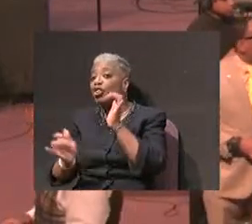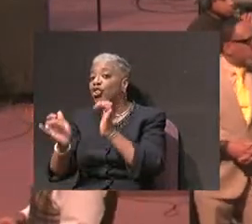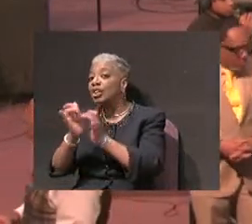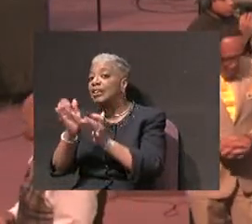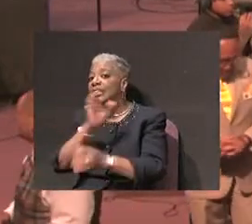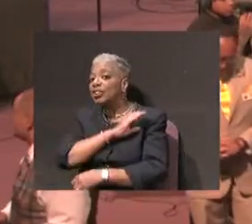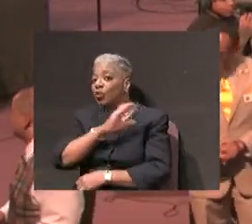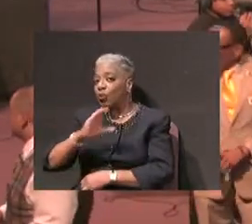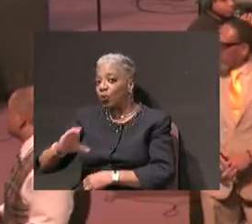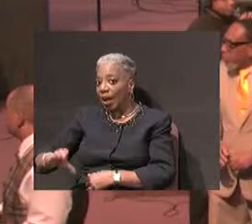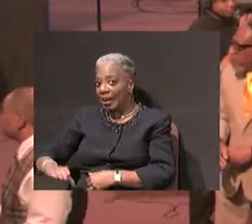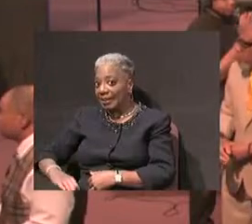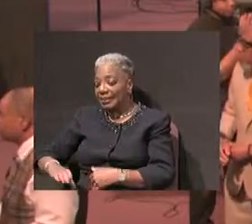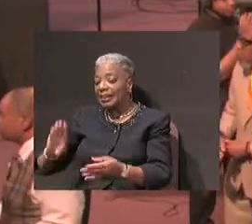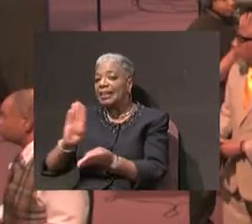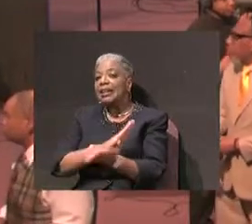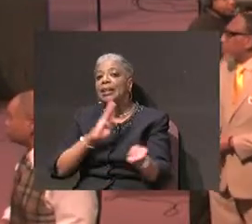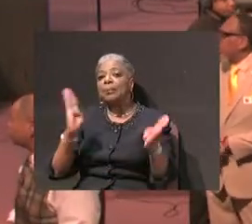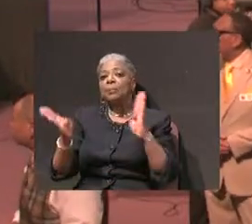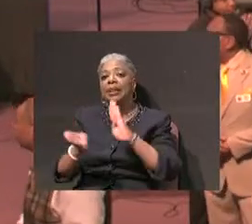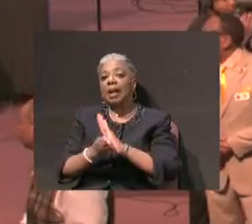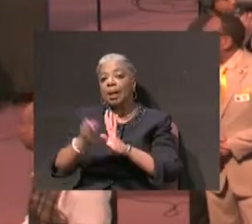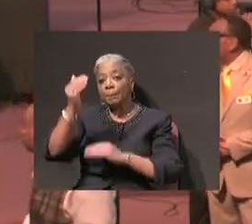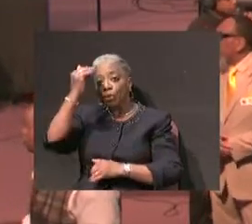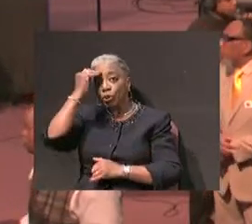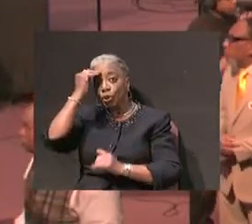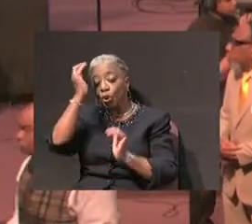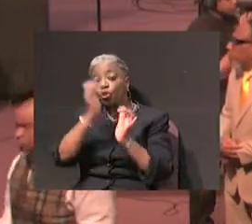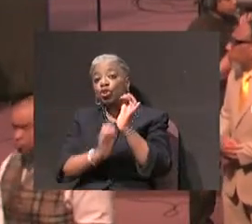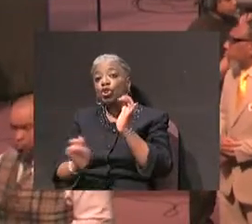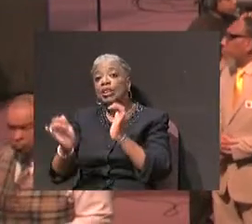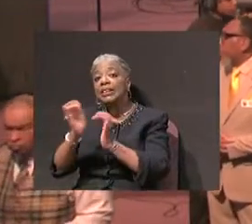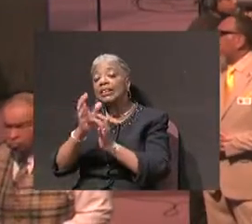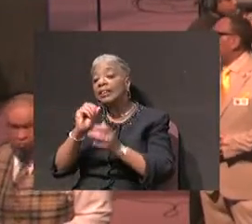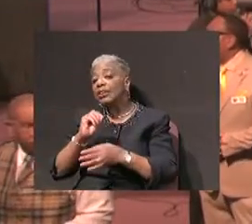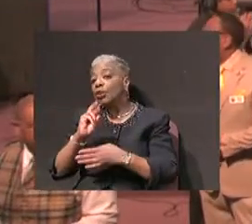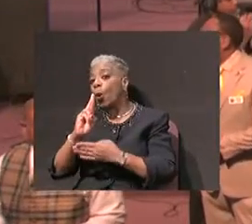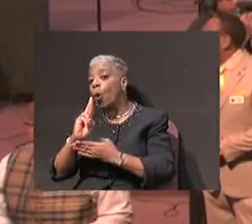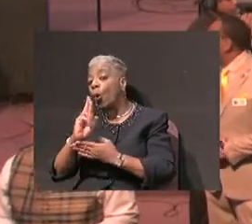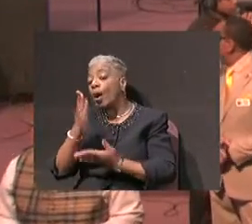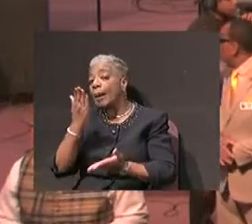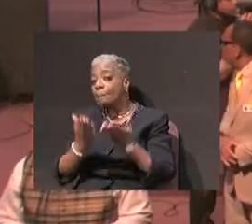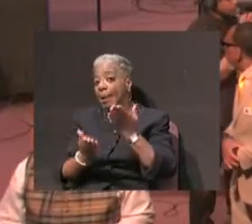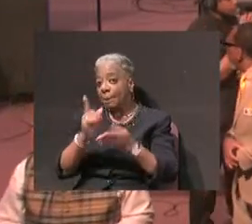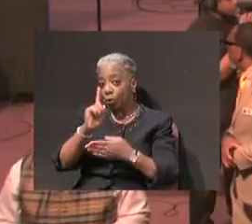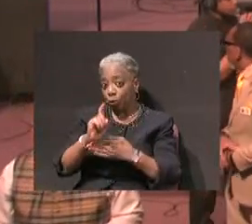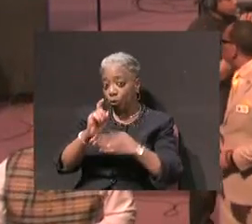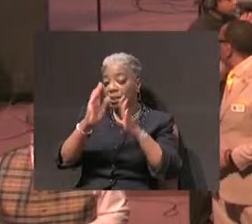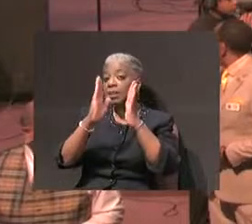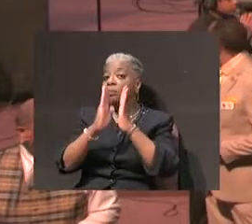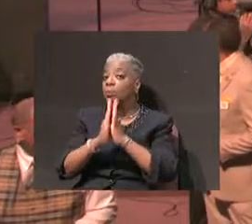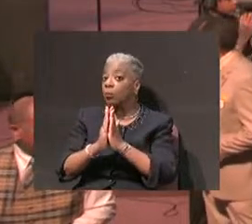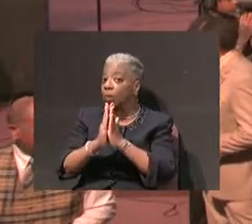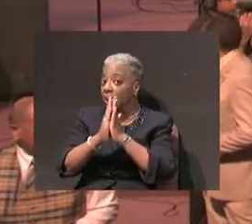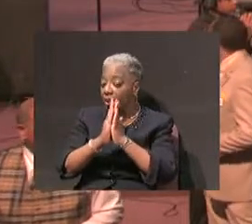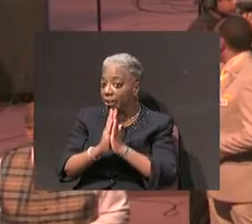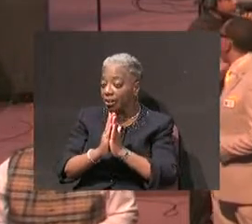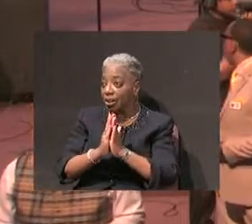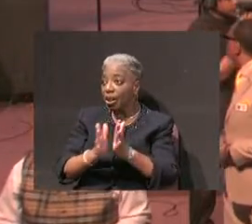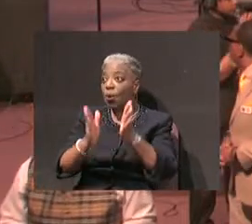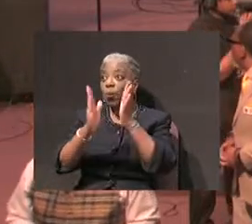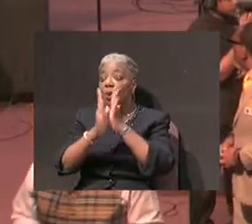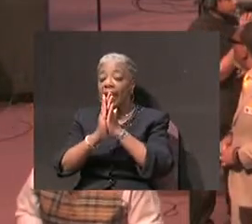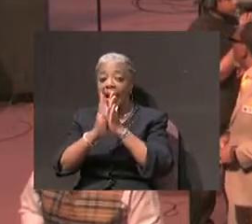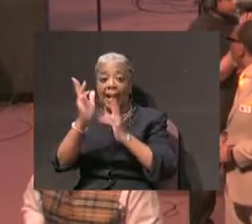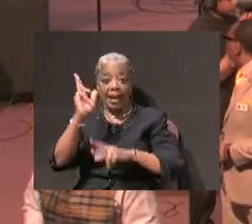know him. Or maybe you're standing in the need of prayer. And you need one of these decision counselors to pray with you.